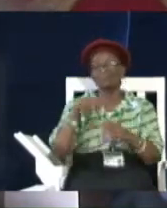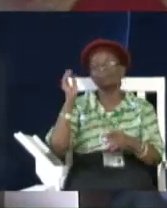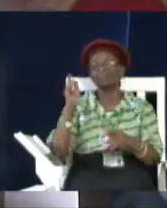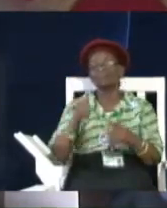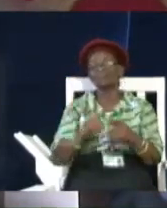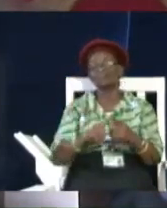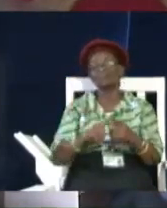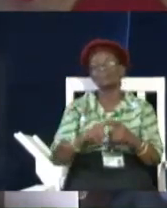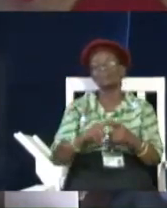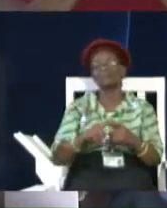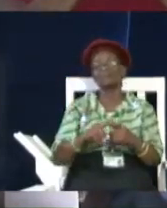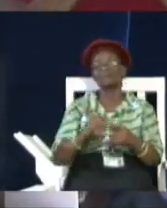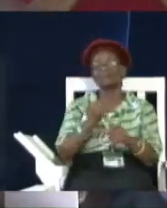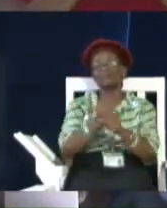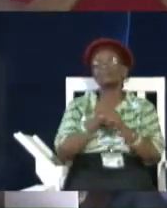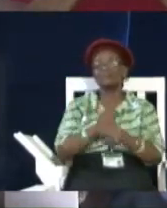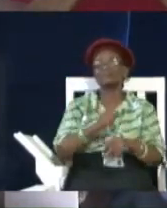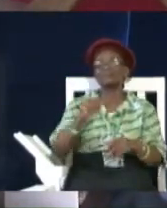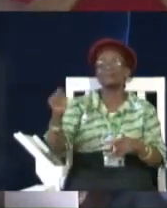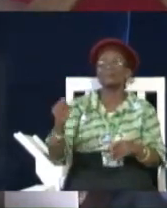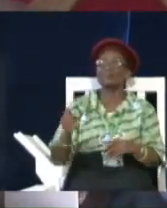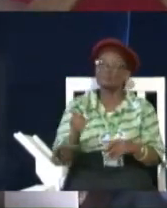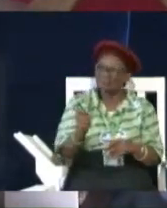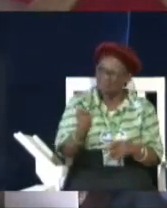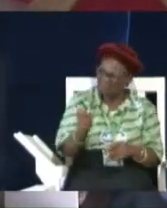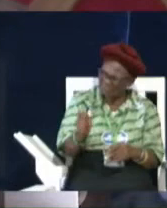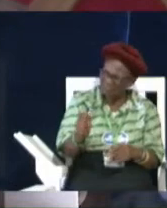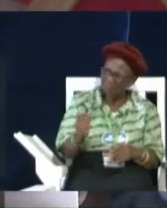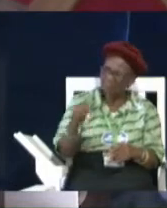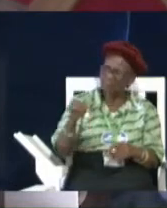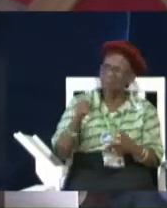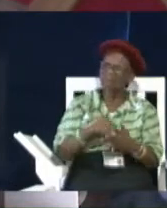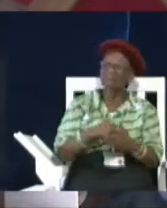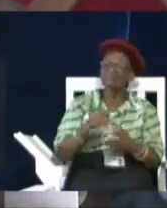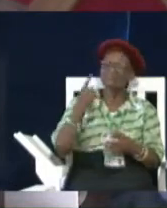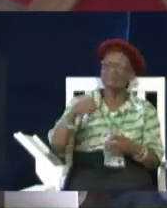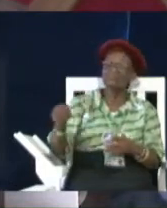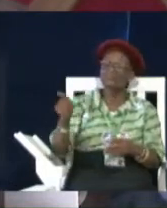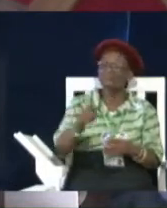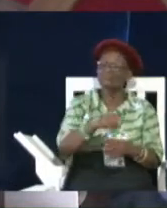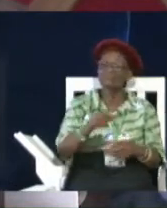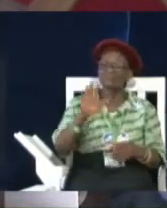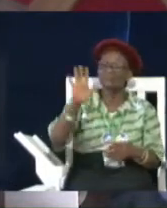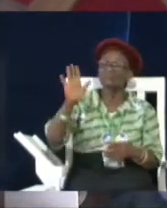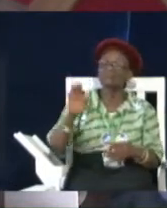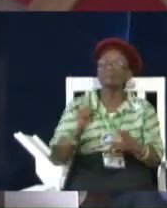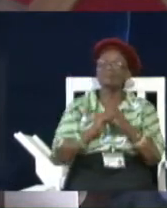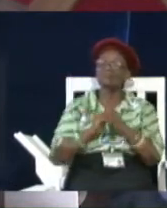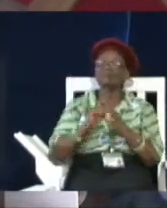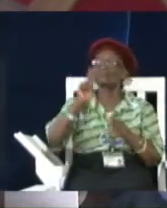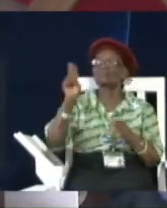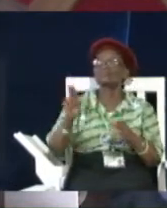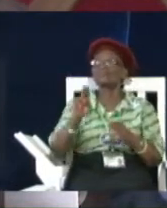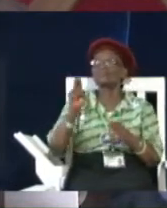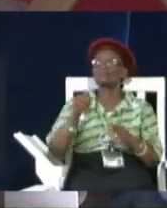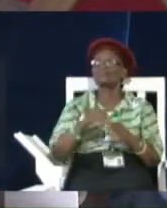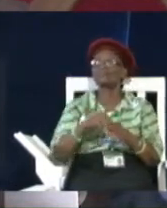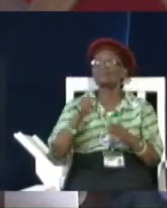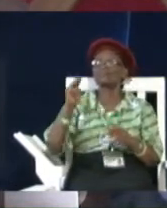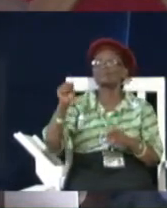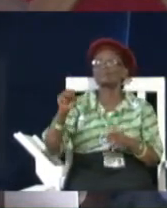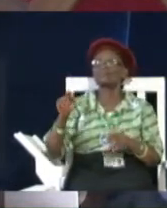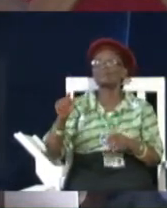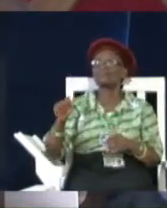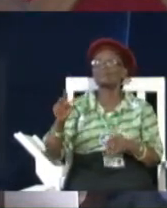to get a bit of it for your own use. In Mark chapter 5, from verse 25